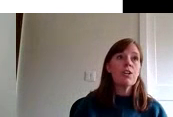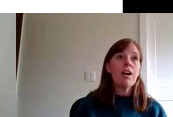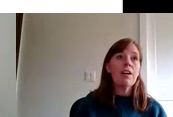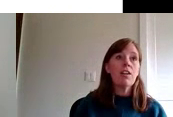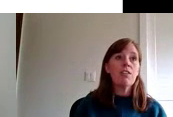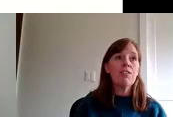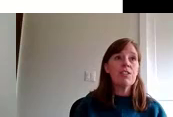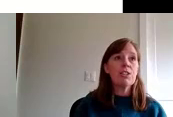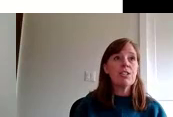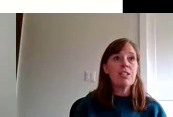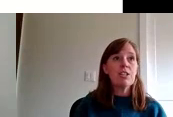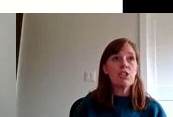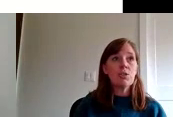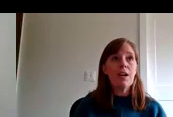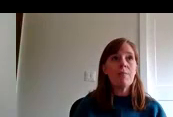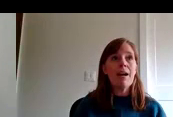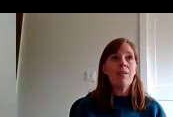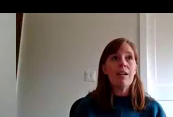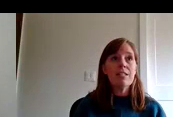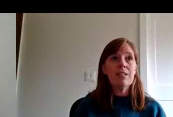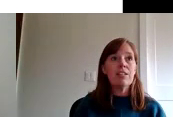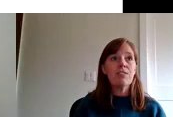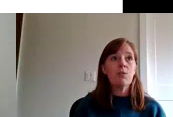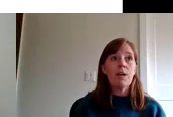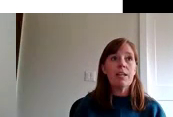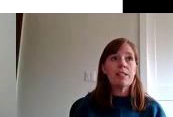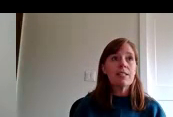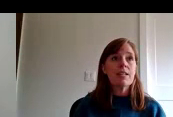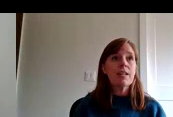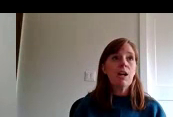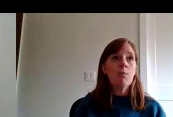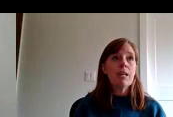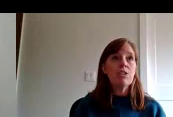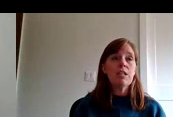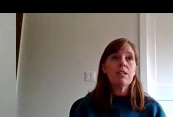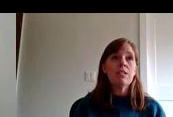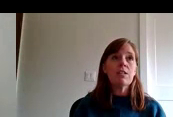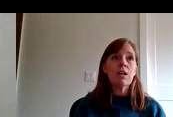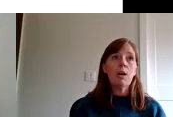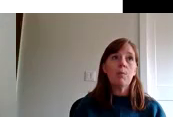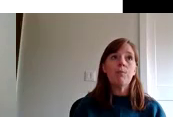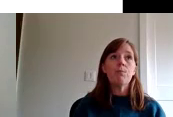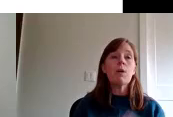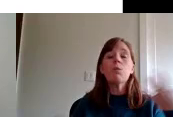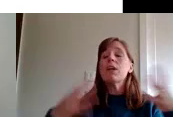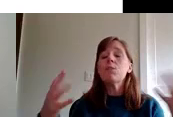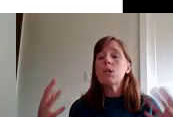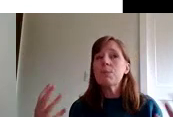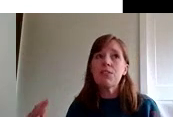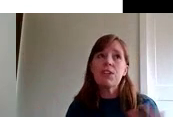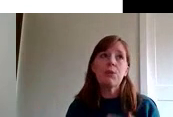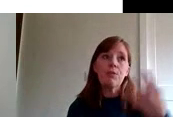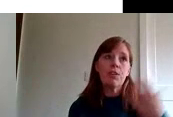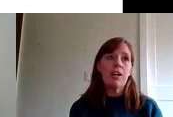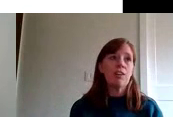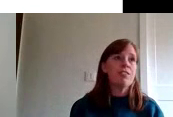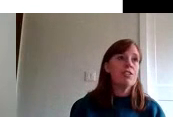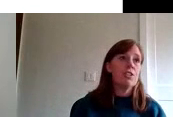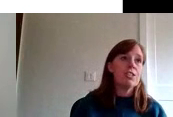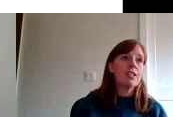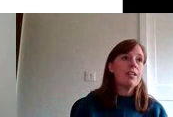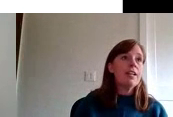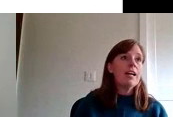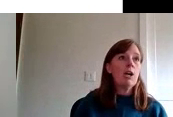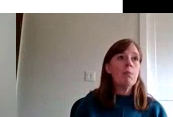then you can turn on color filters and you can try them out and see the different ways that you need to, whatever works best for you for